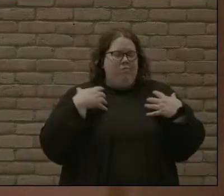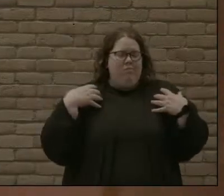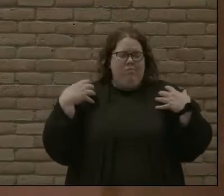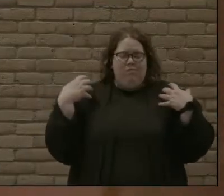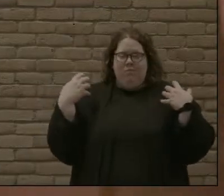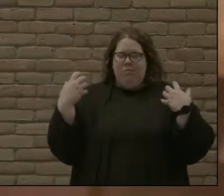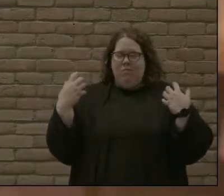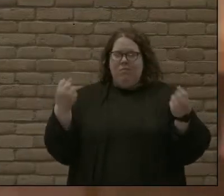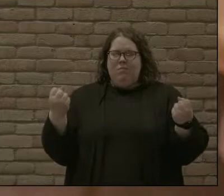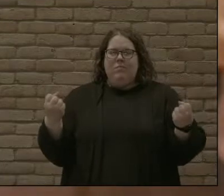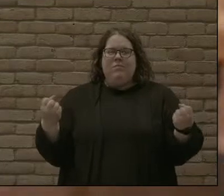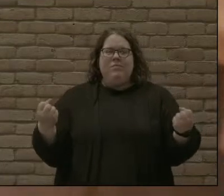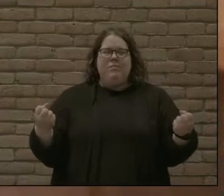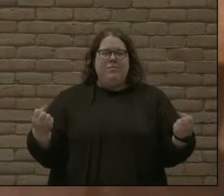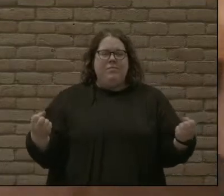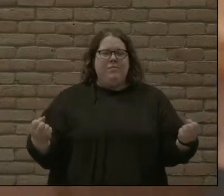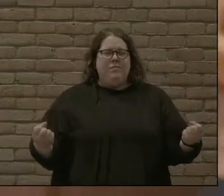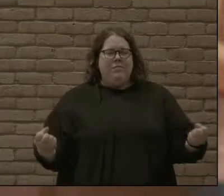broken.